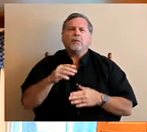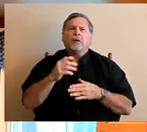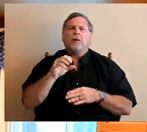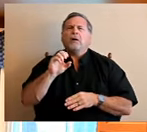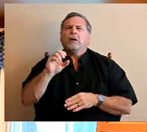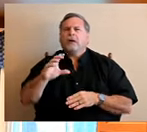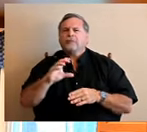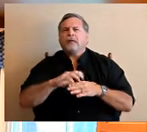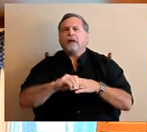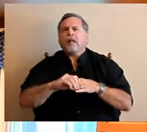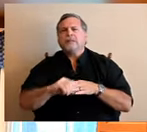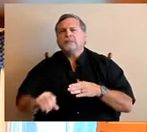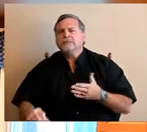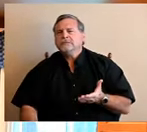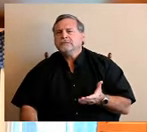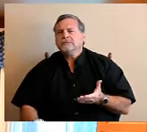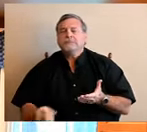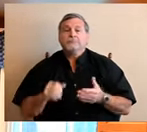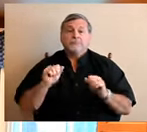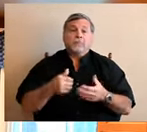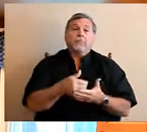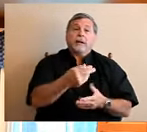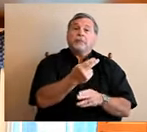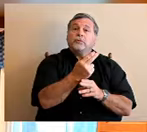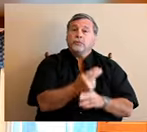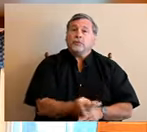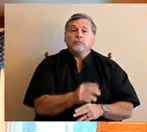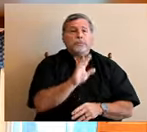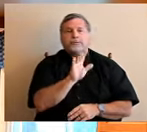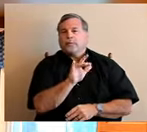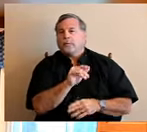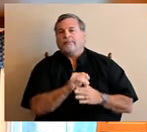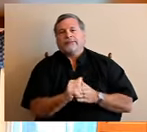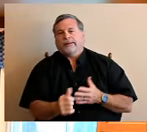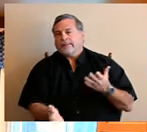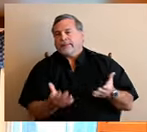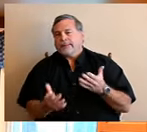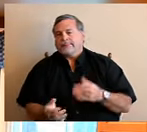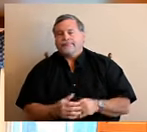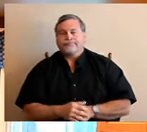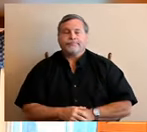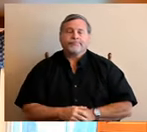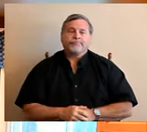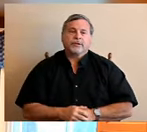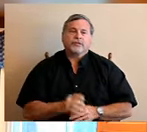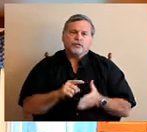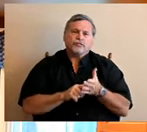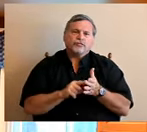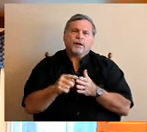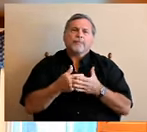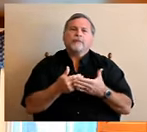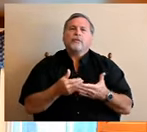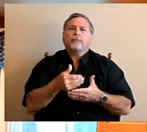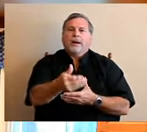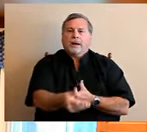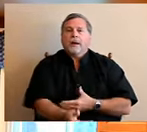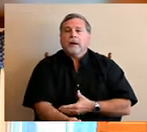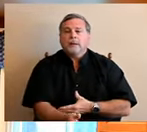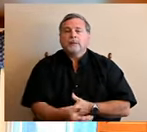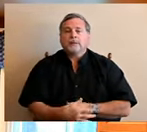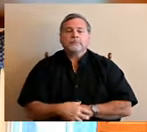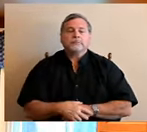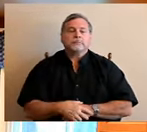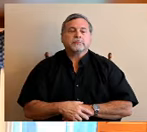when you get them. You might find them used for $25 online. So just make sure you check it out before you buy